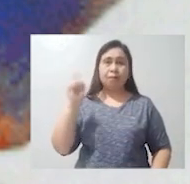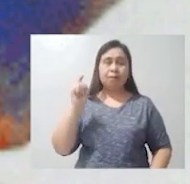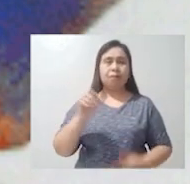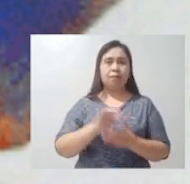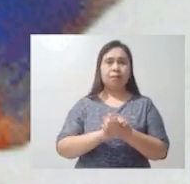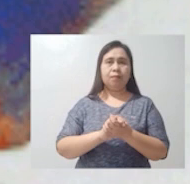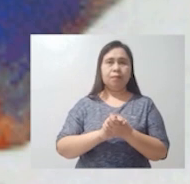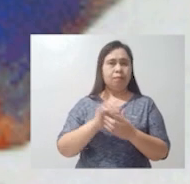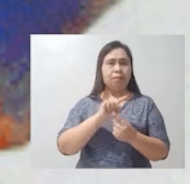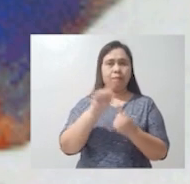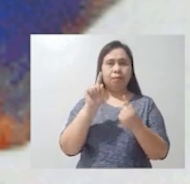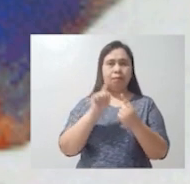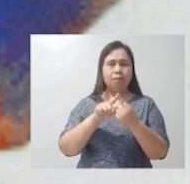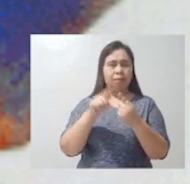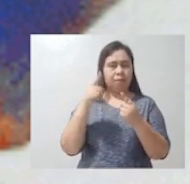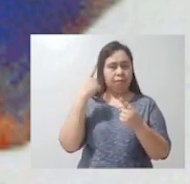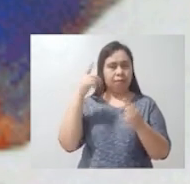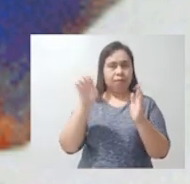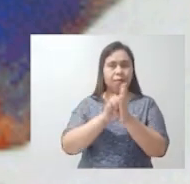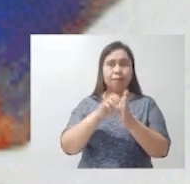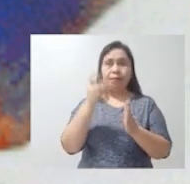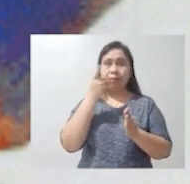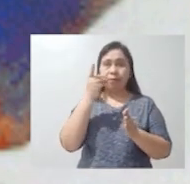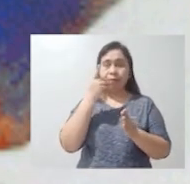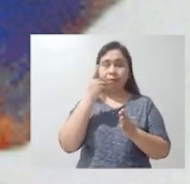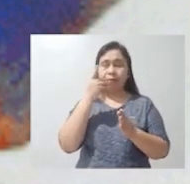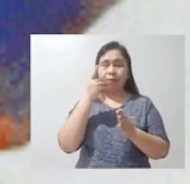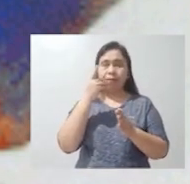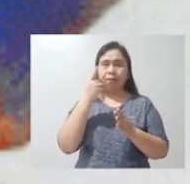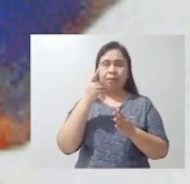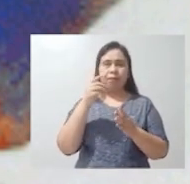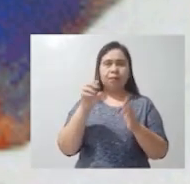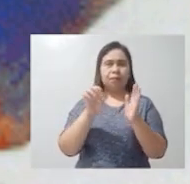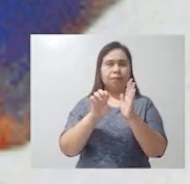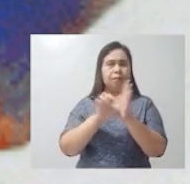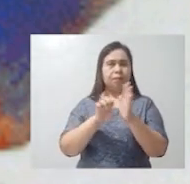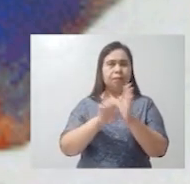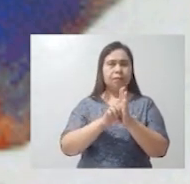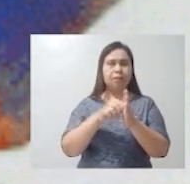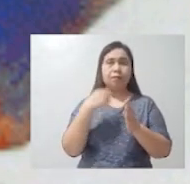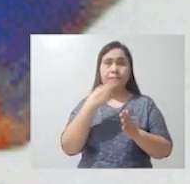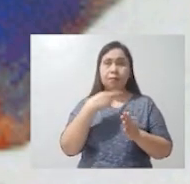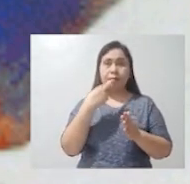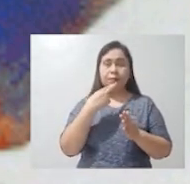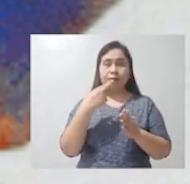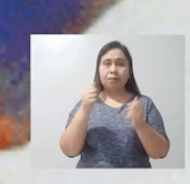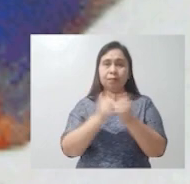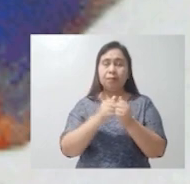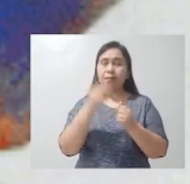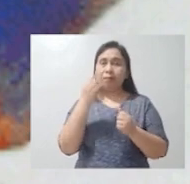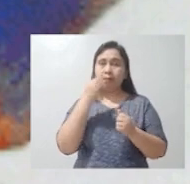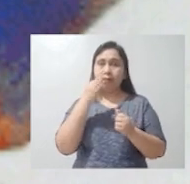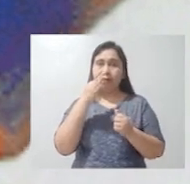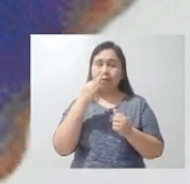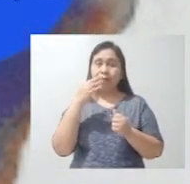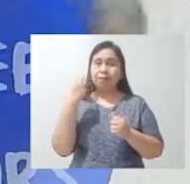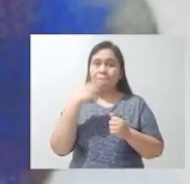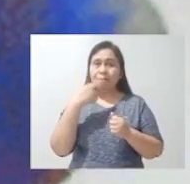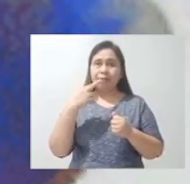while before eating the served rice and tinola, you will notice that the rice has cooled off faster than the